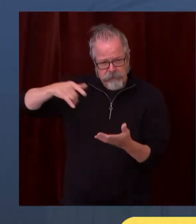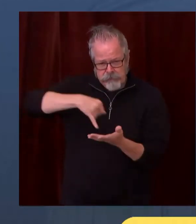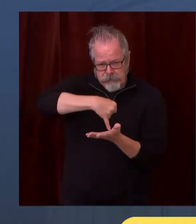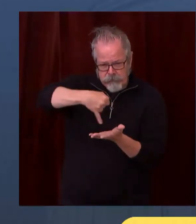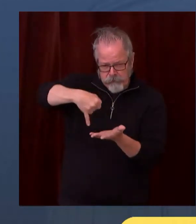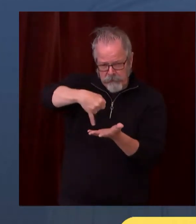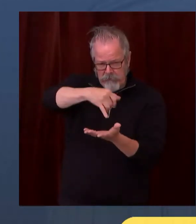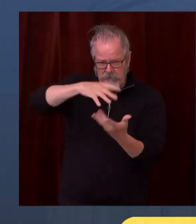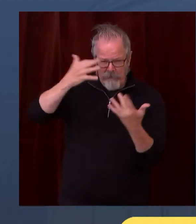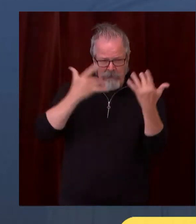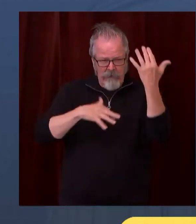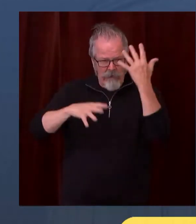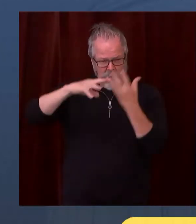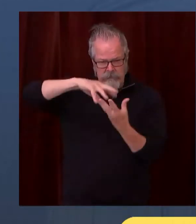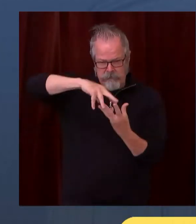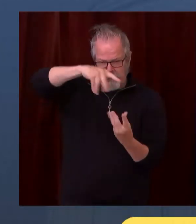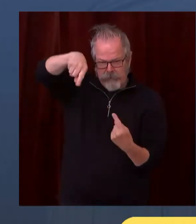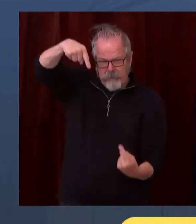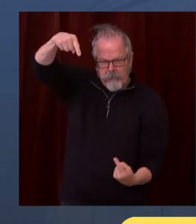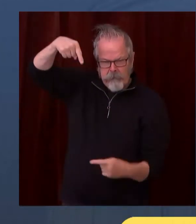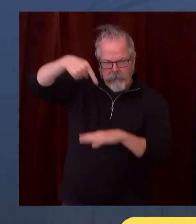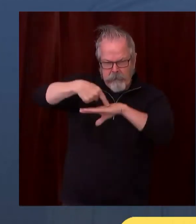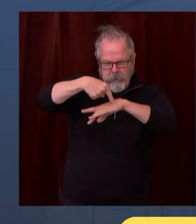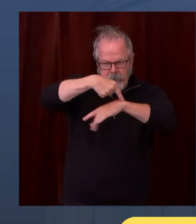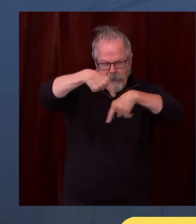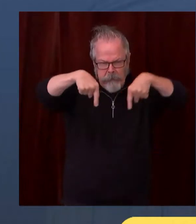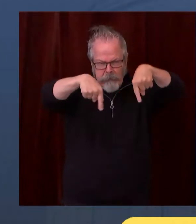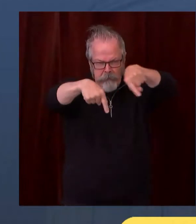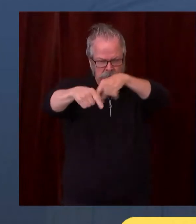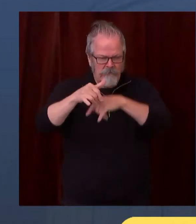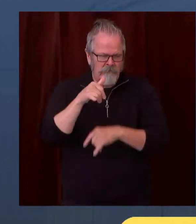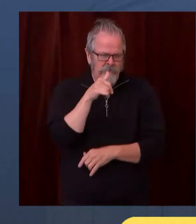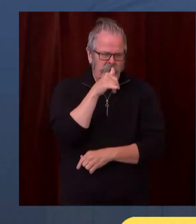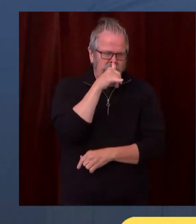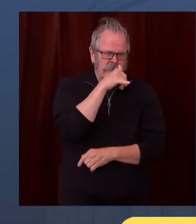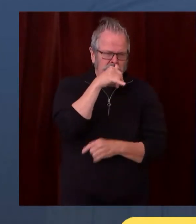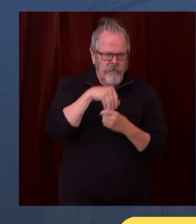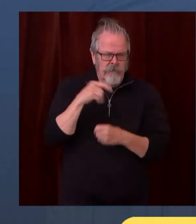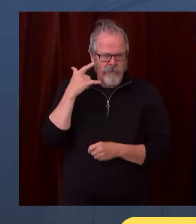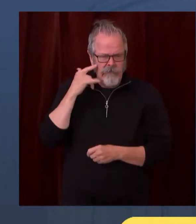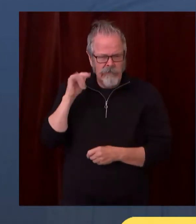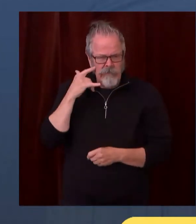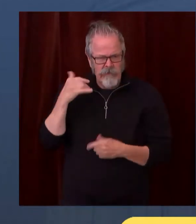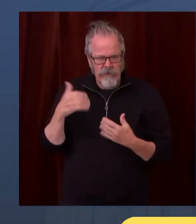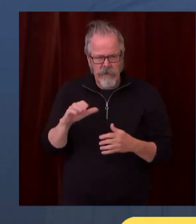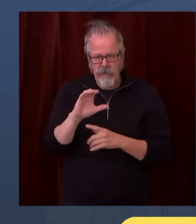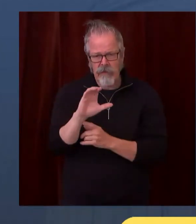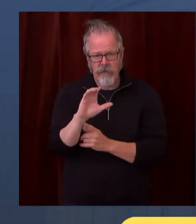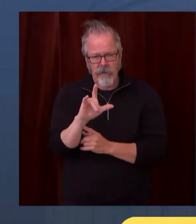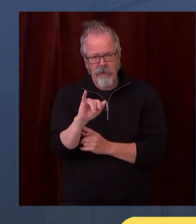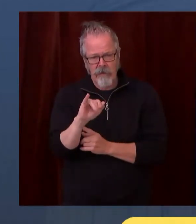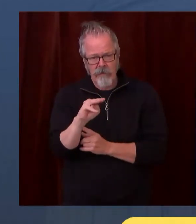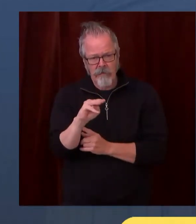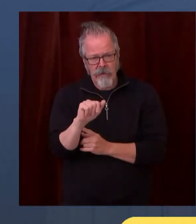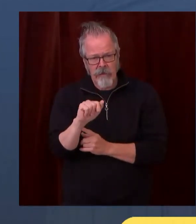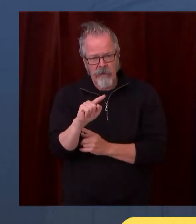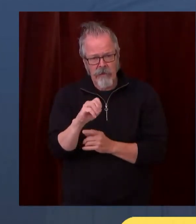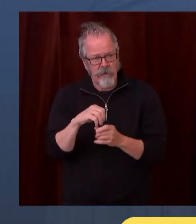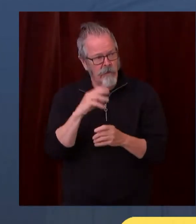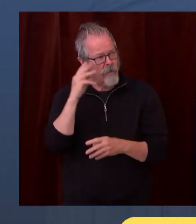proclamation authorizing the use of the State National Guard to help respond to these fires, which have now affected everywhere from the